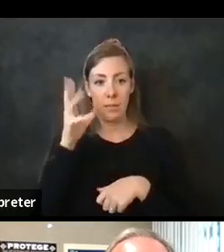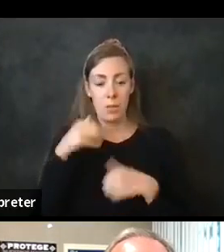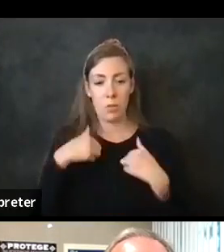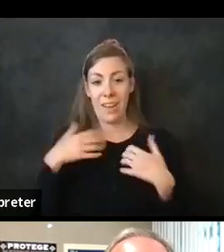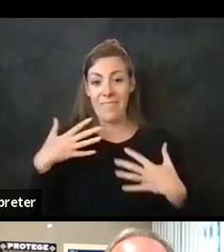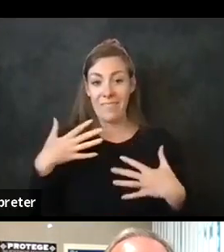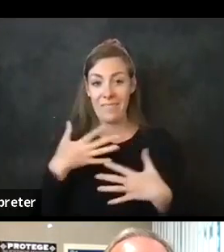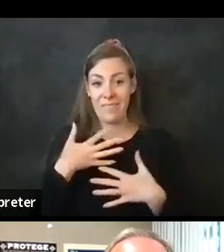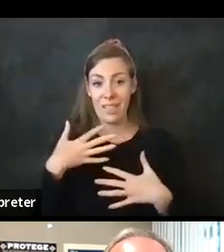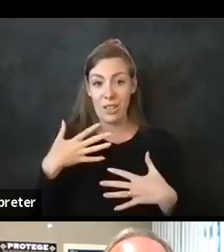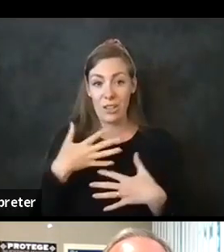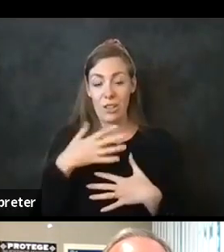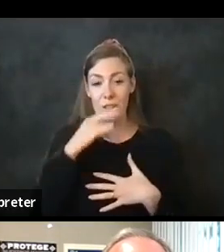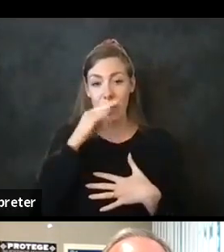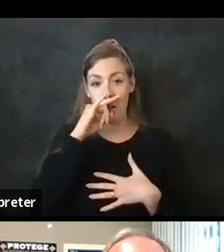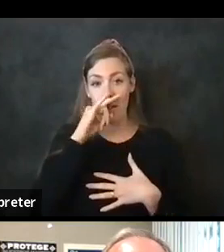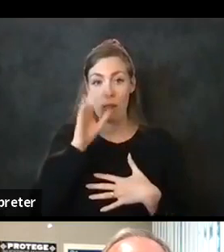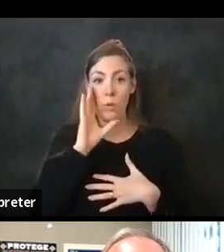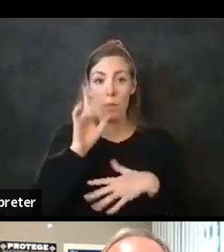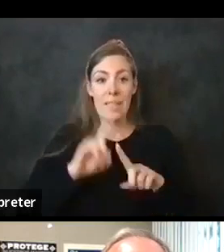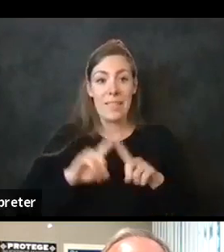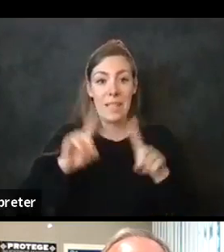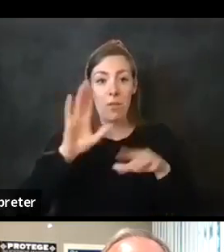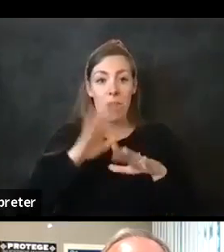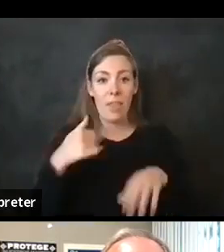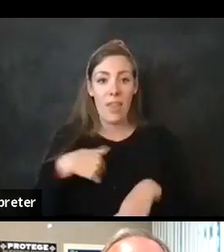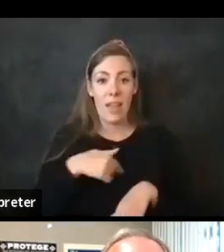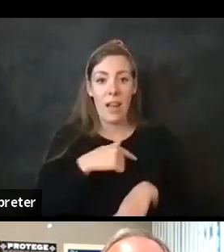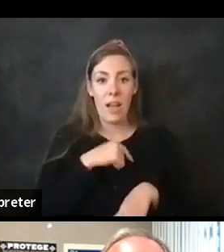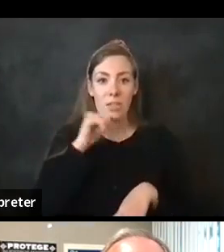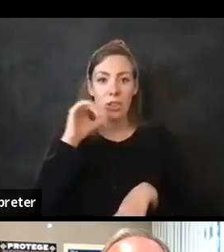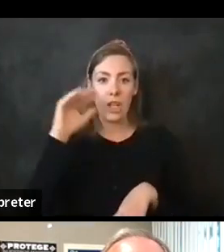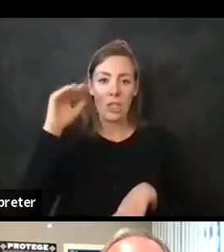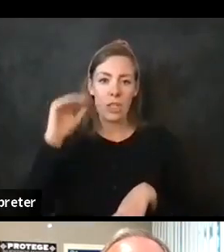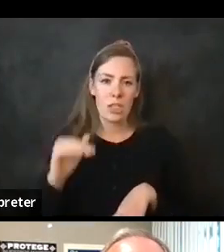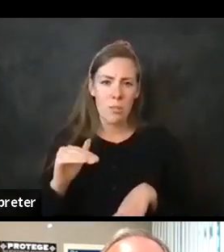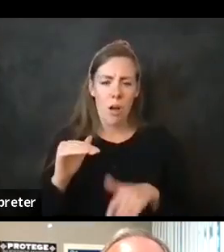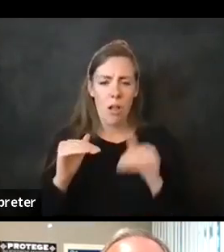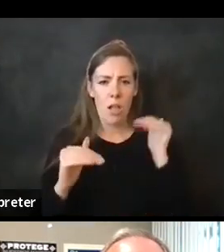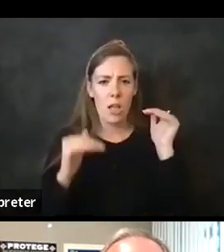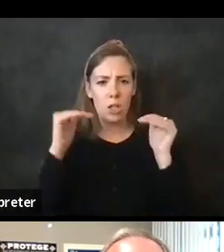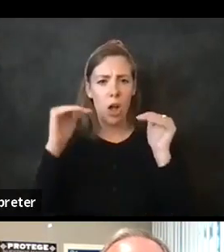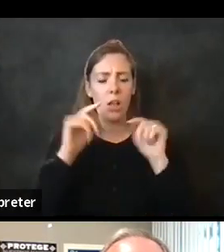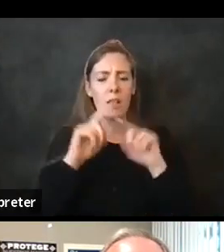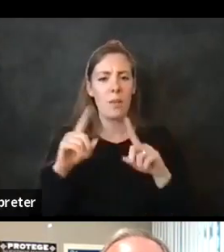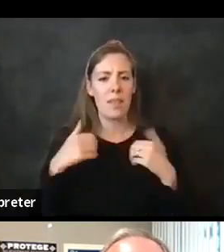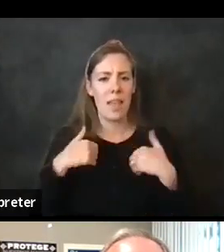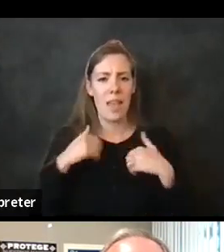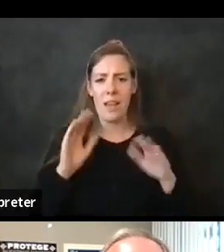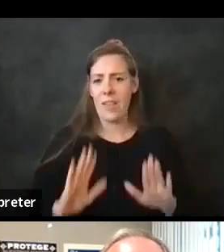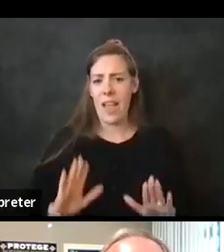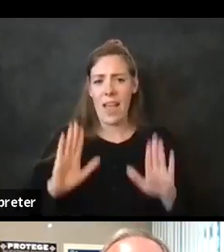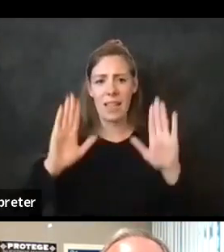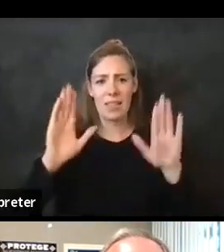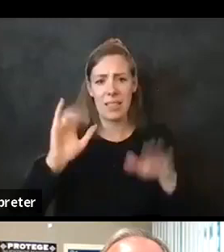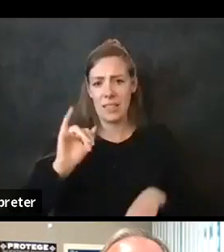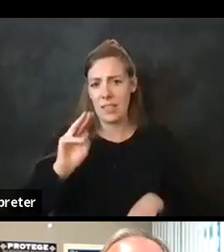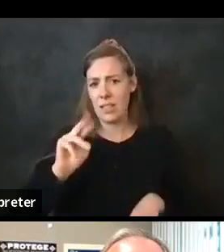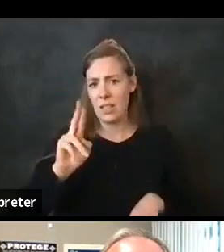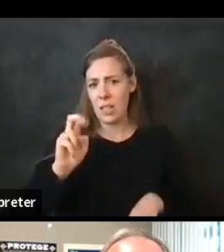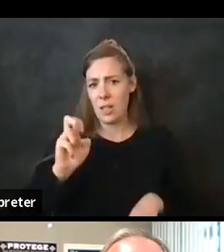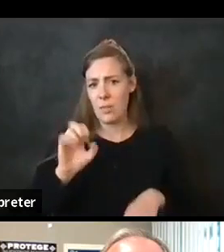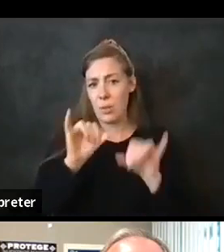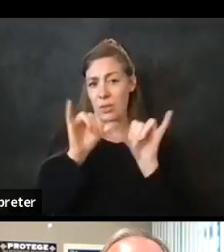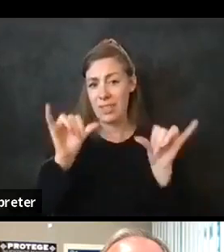our kids are different than we are, and they're not just small adults, but they have excellent immune systems, and